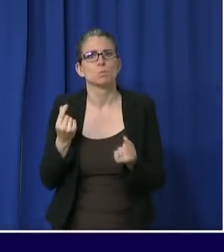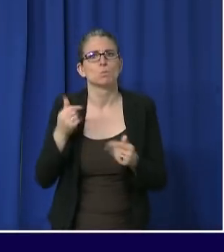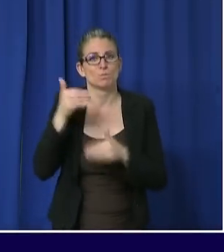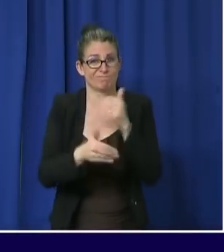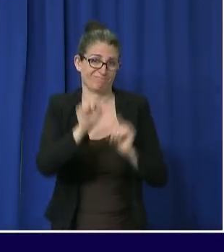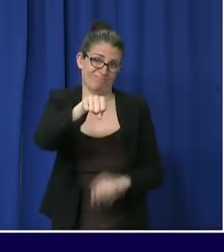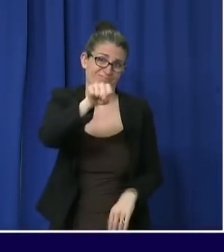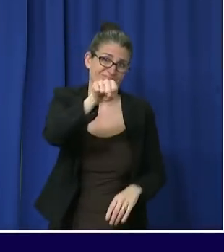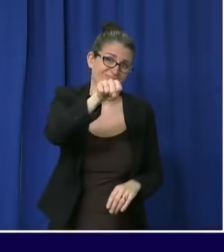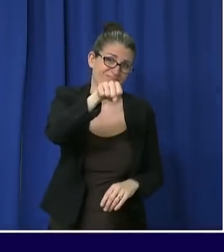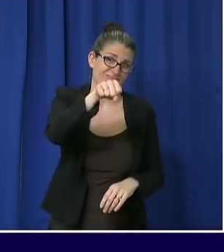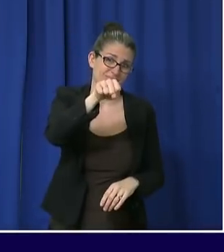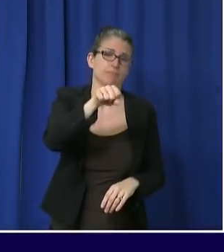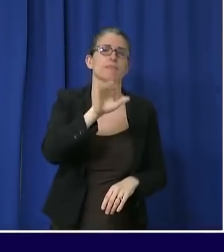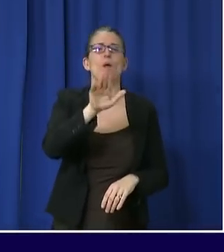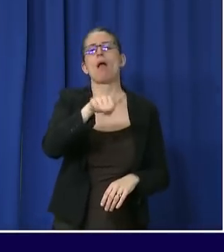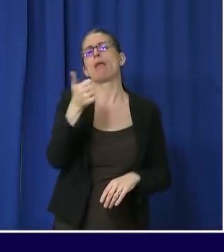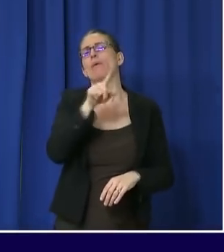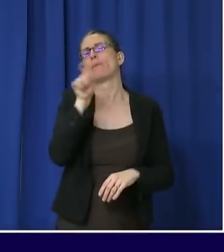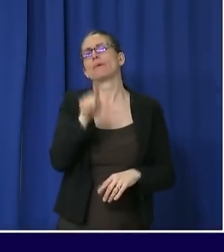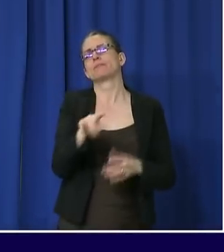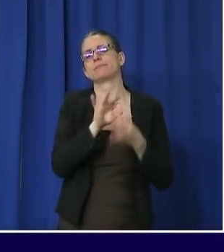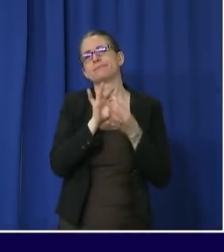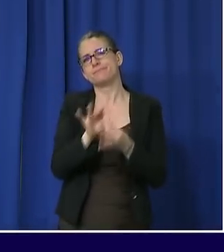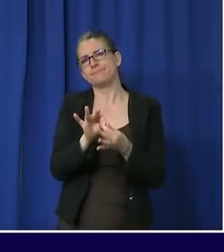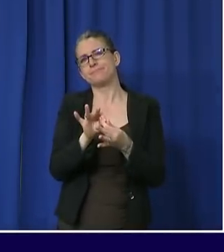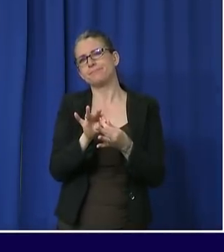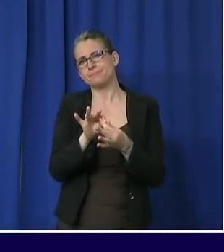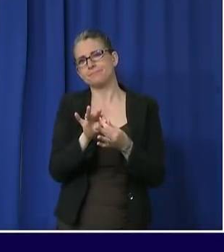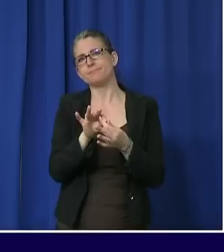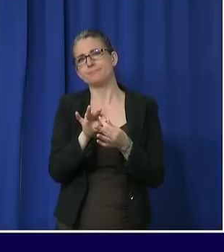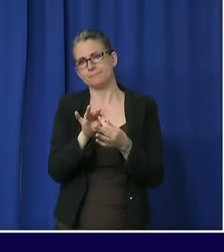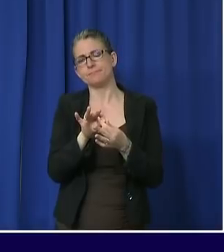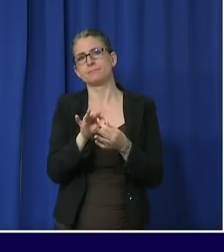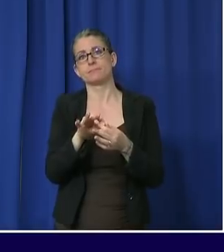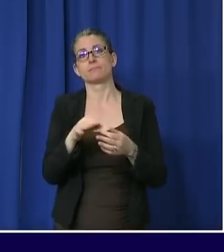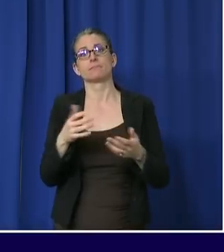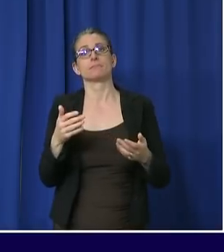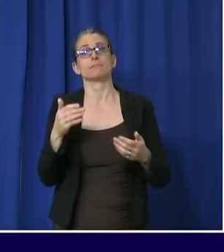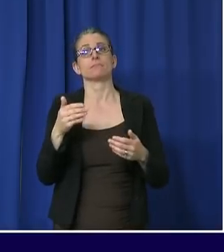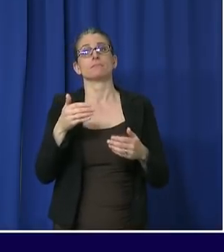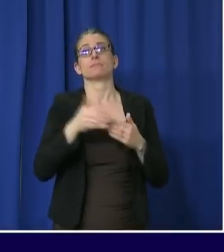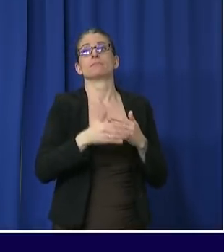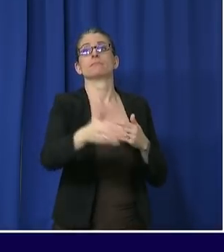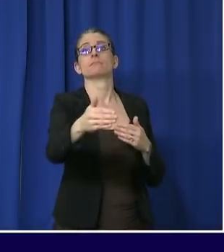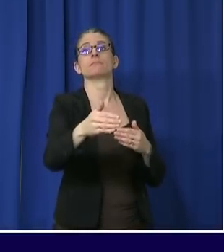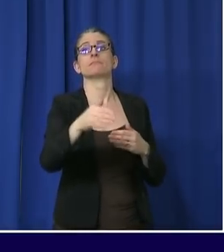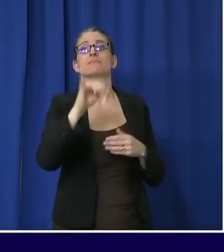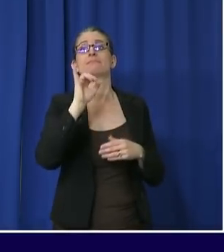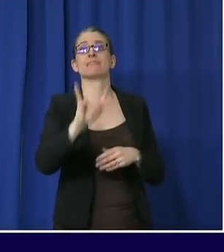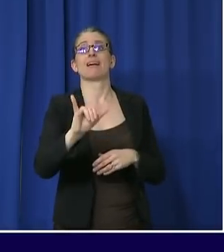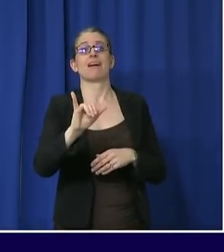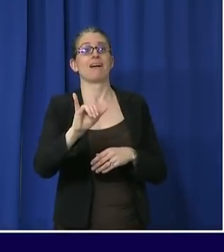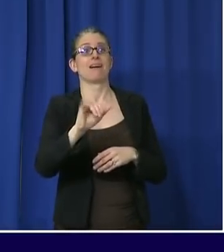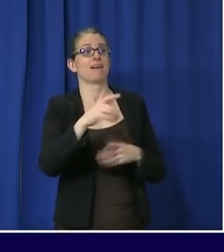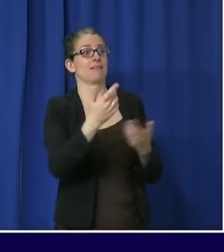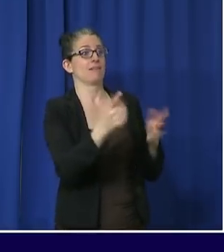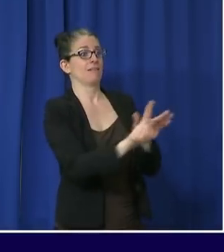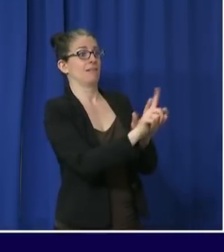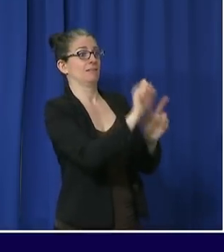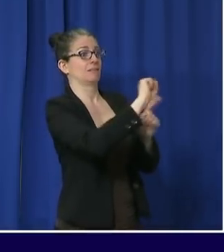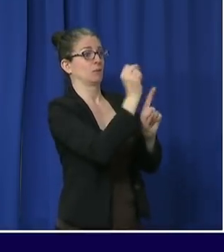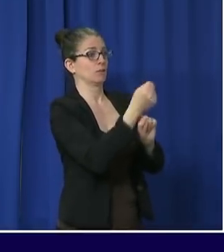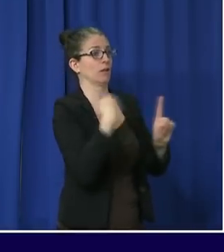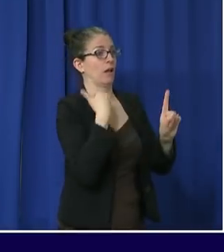a positivity rate something that we should look at versus other types of tests where it may not be useful? And for some types